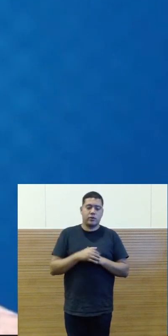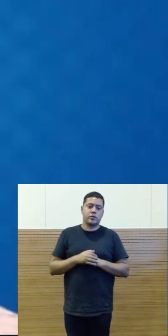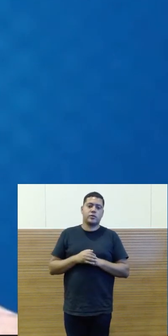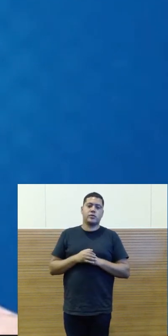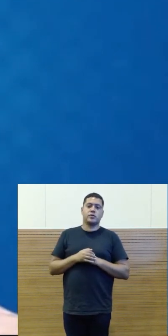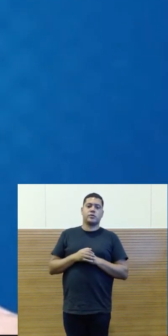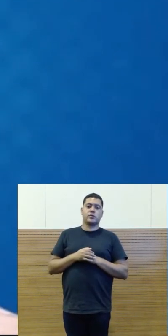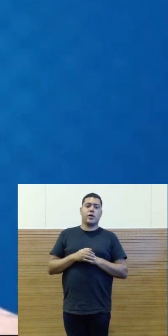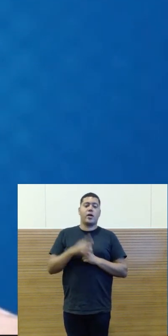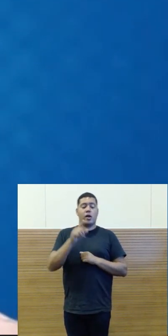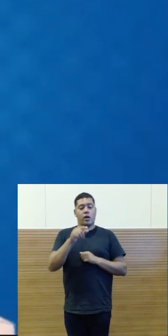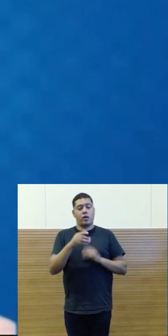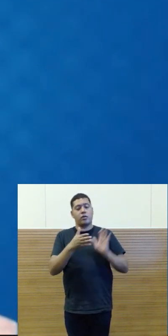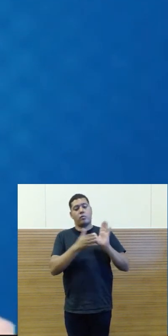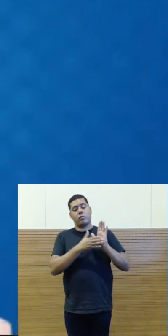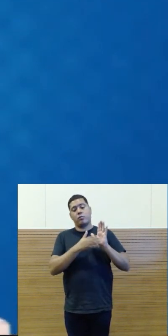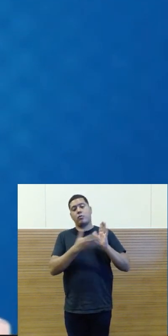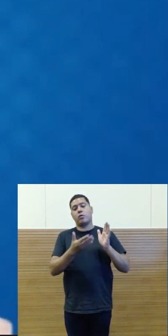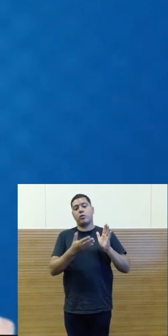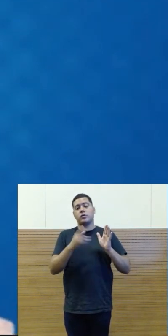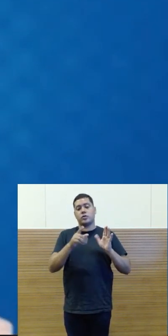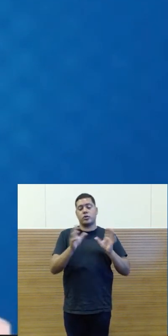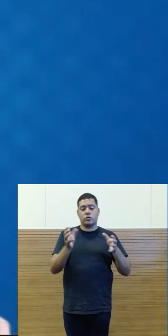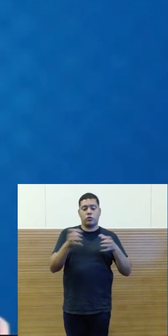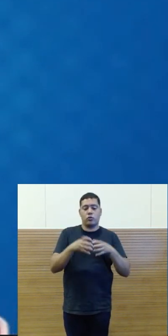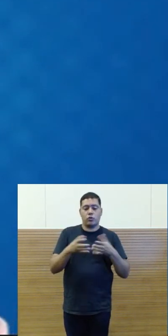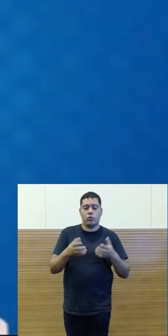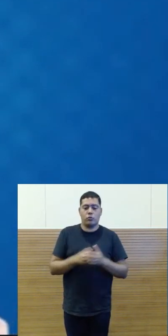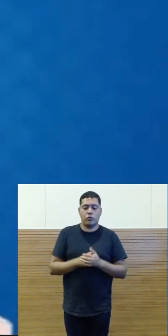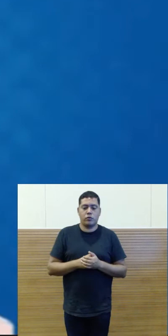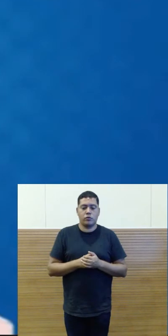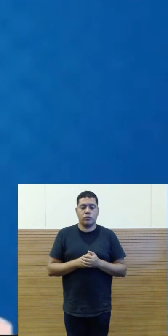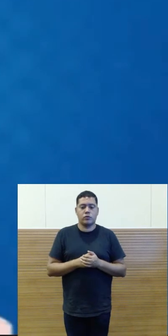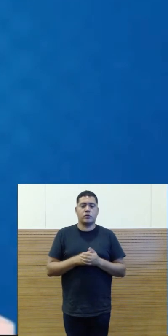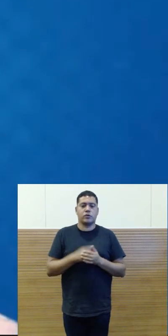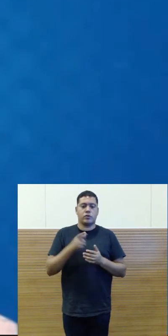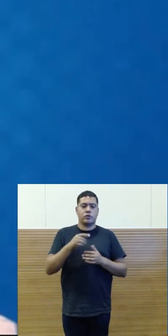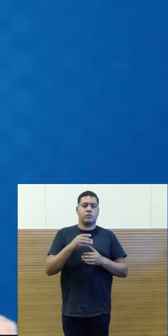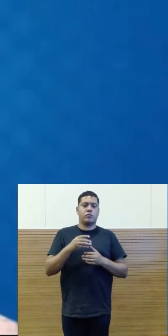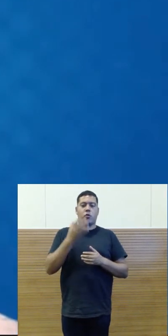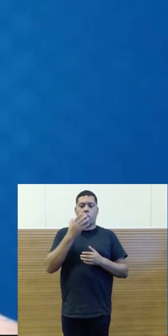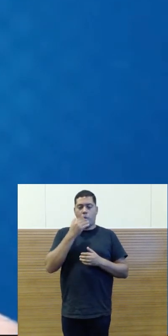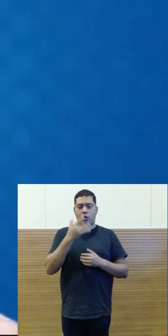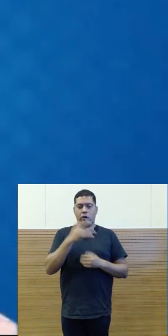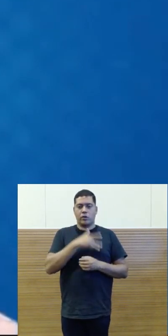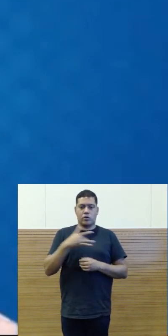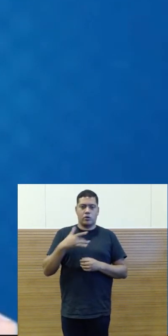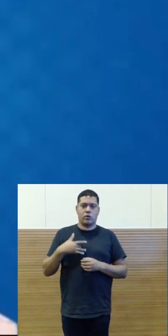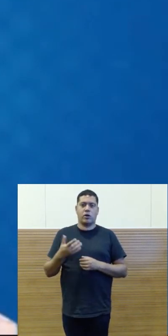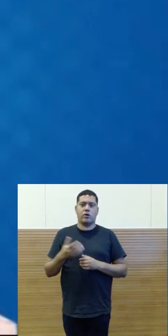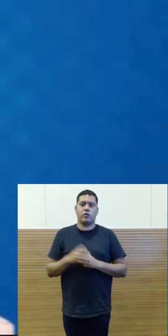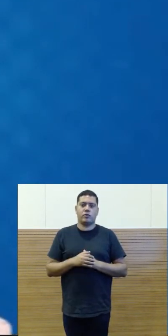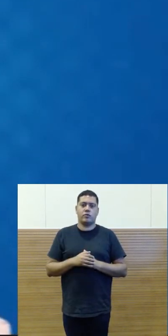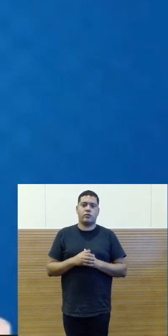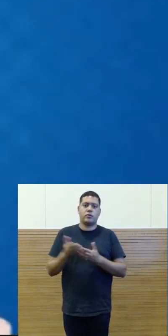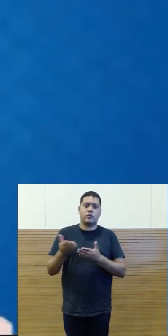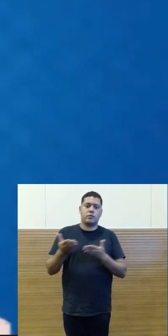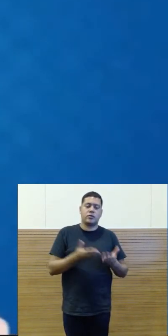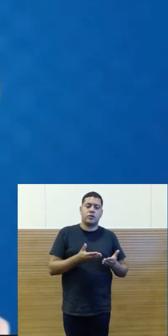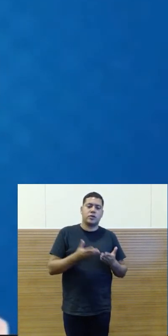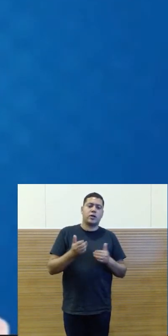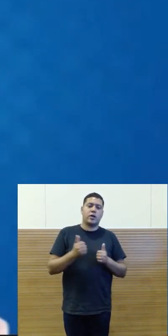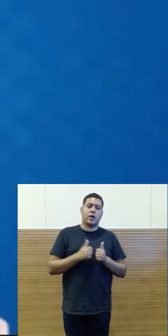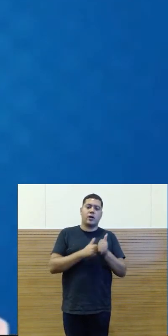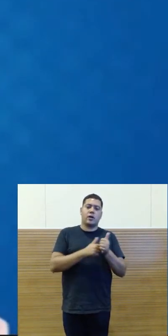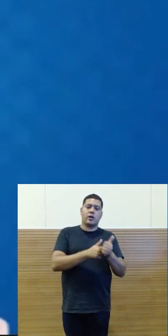purpose of this Healthy Diet Coalition, and provide the technical guidance that our UN agencies